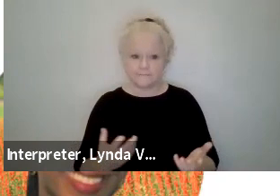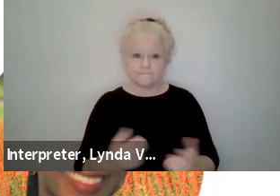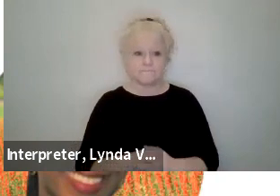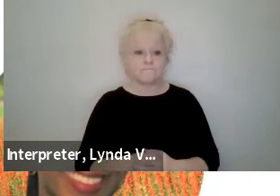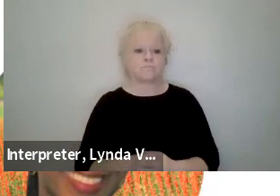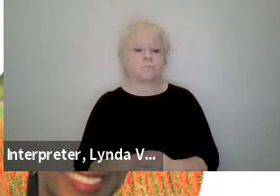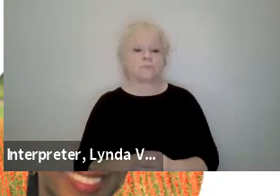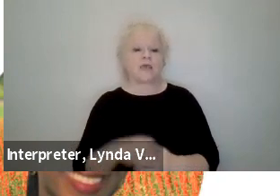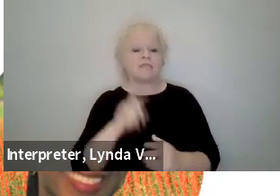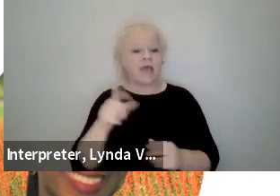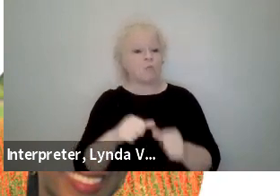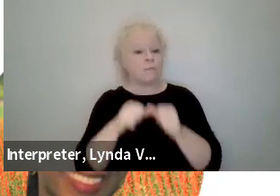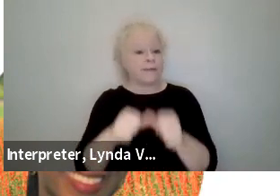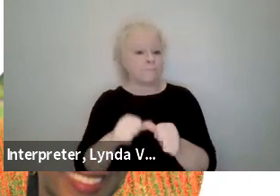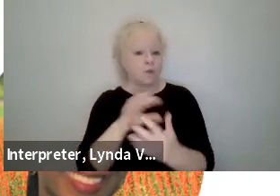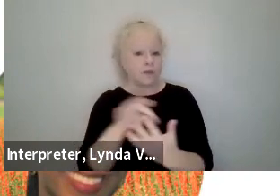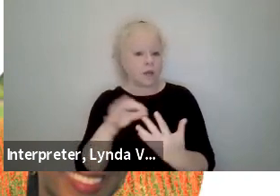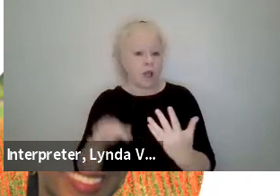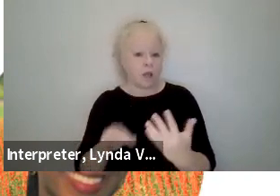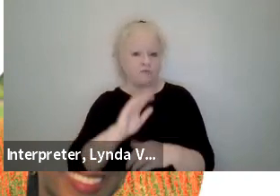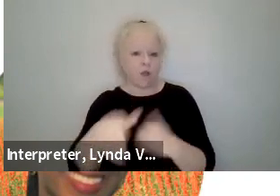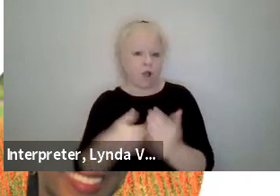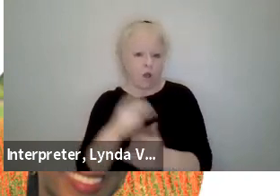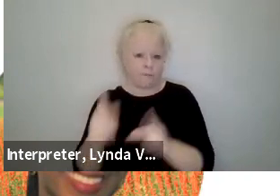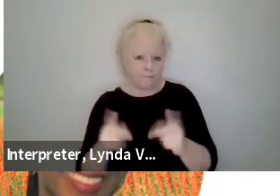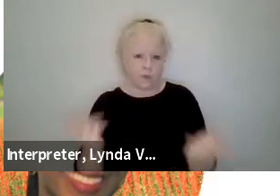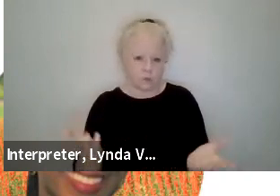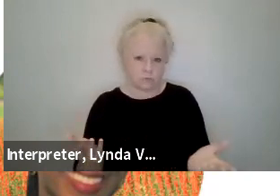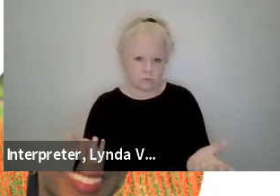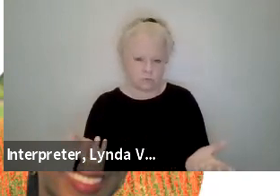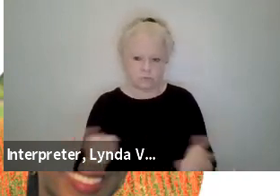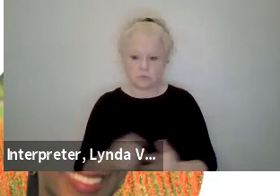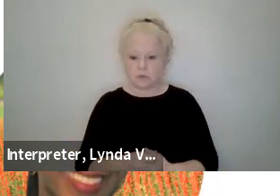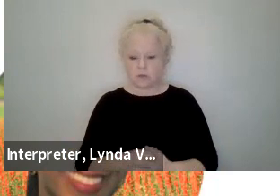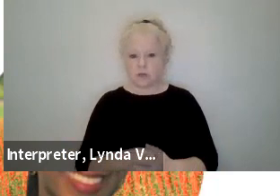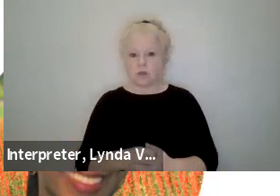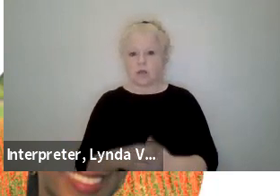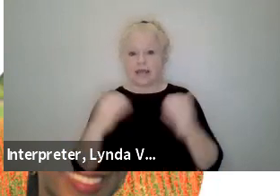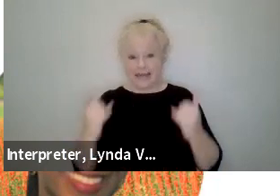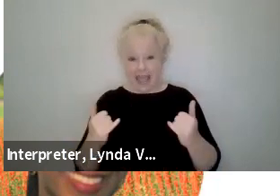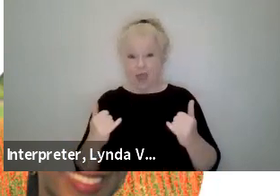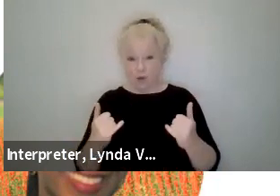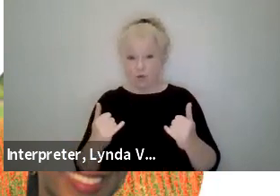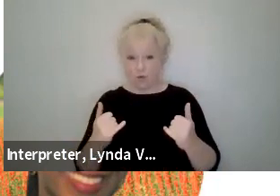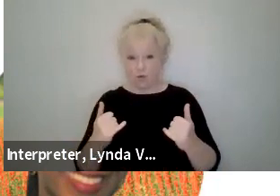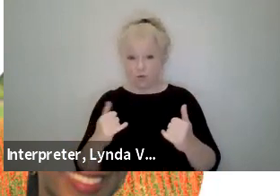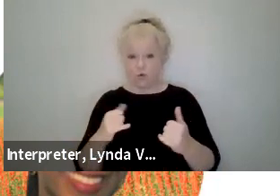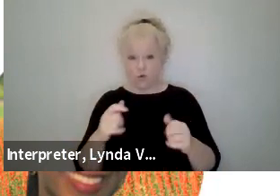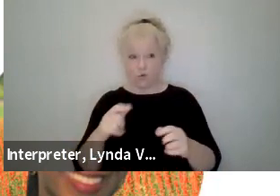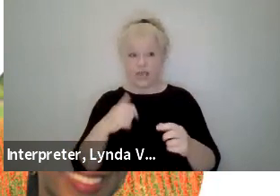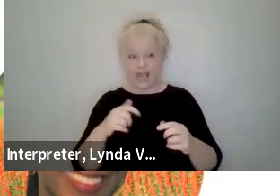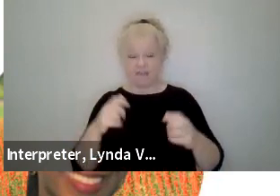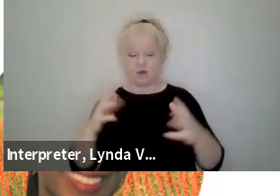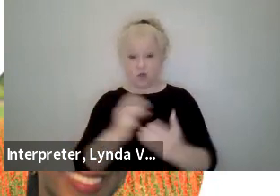permanent option for all people we serve. We have built a very, very strong remote